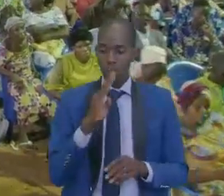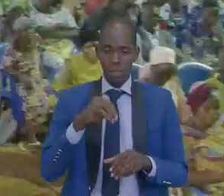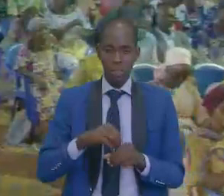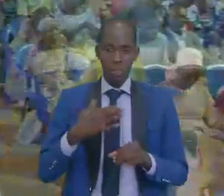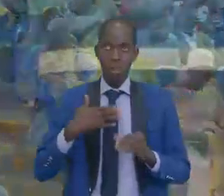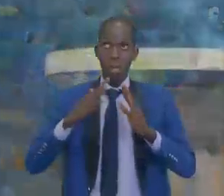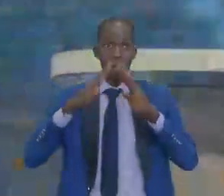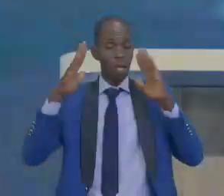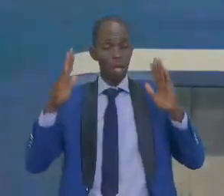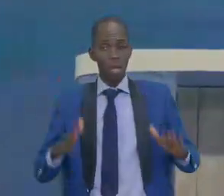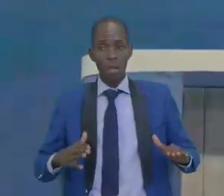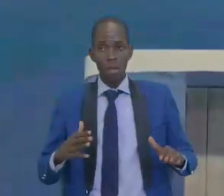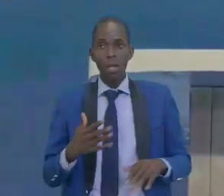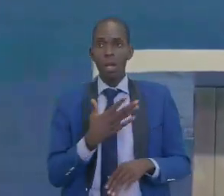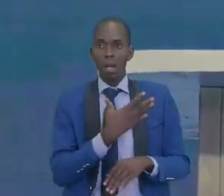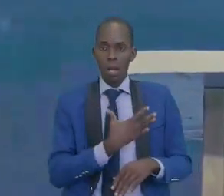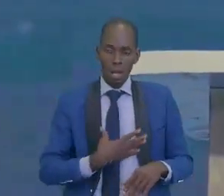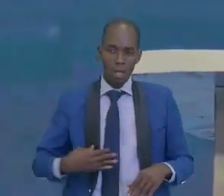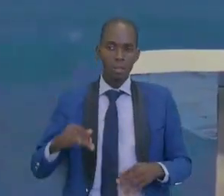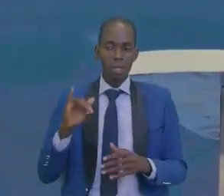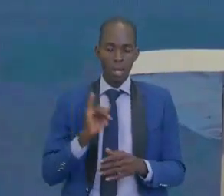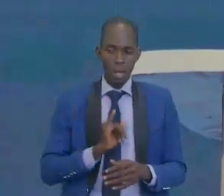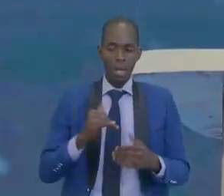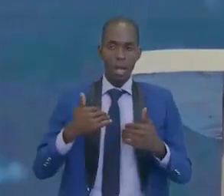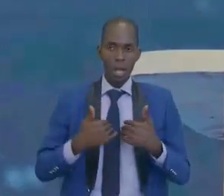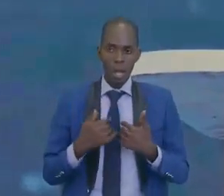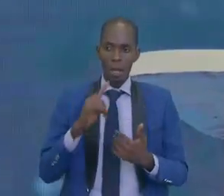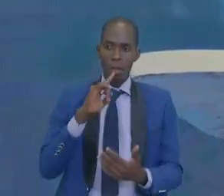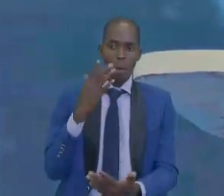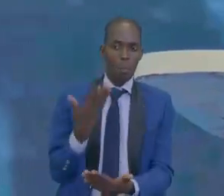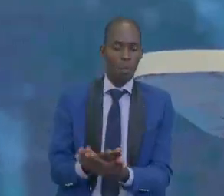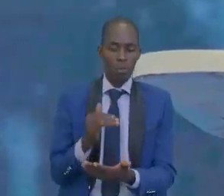and now it is proved that that is a criminal,